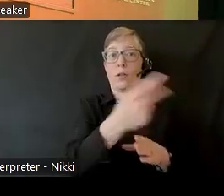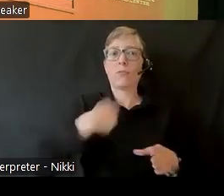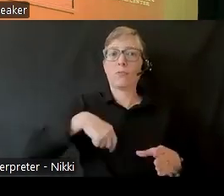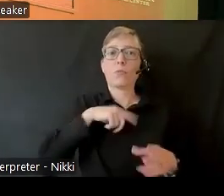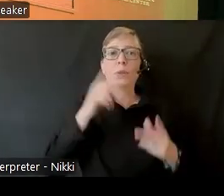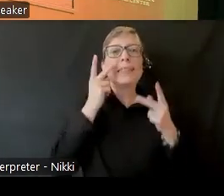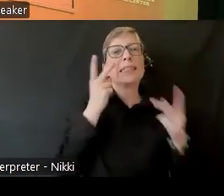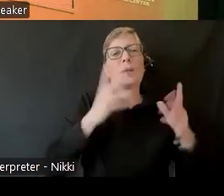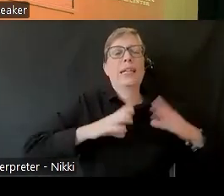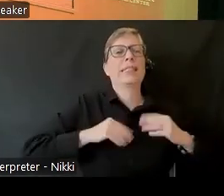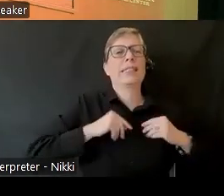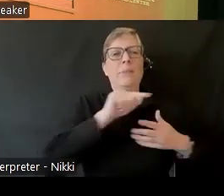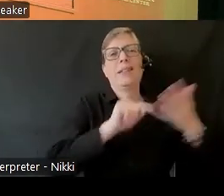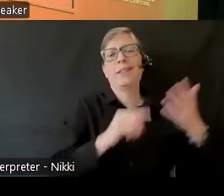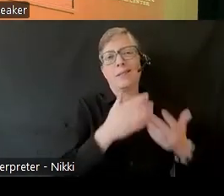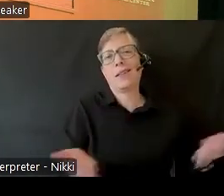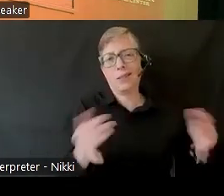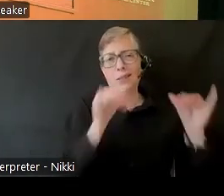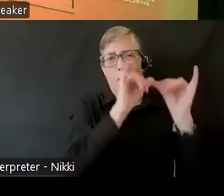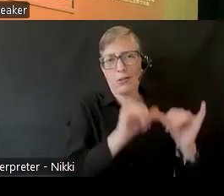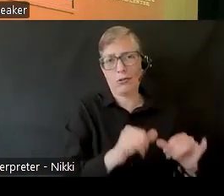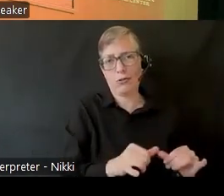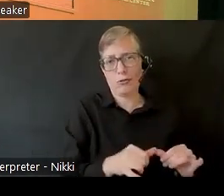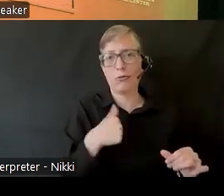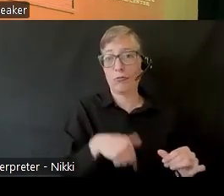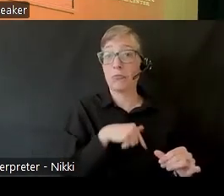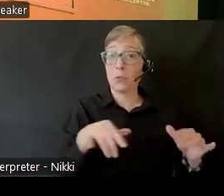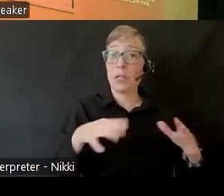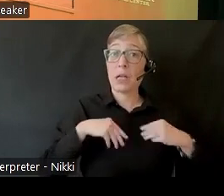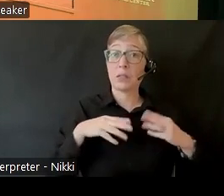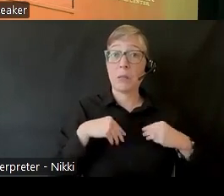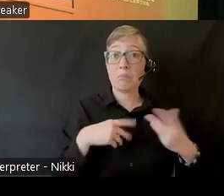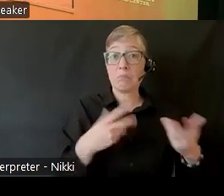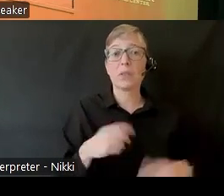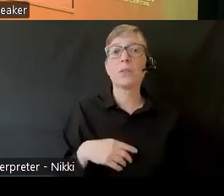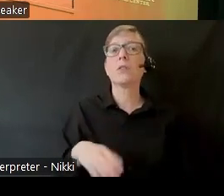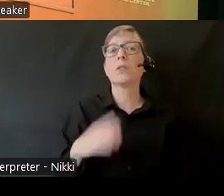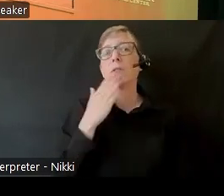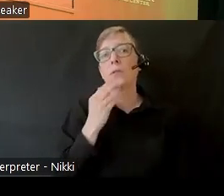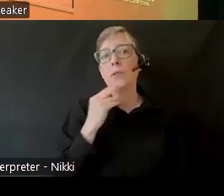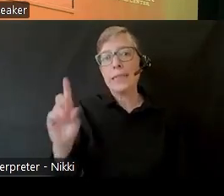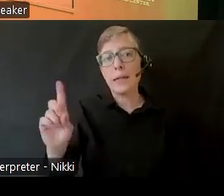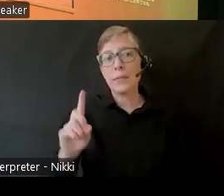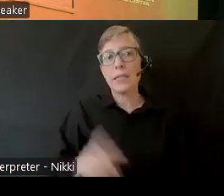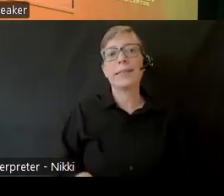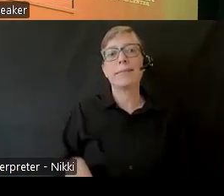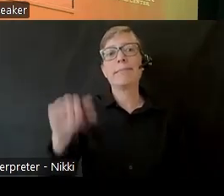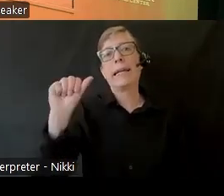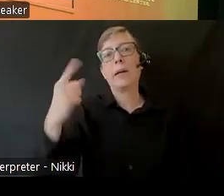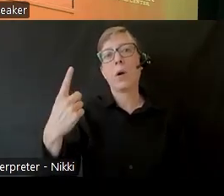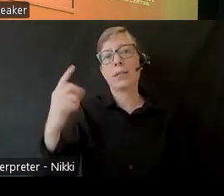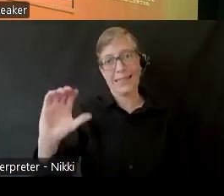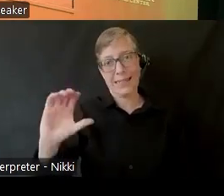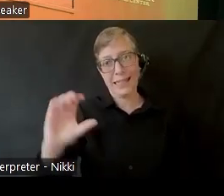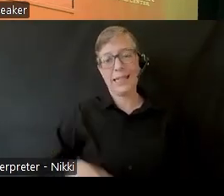Now, this is not unique to us, right? So in diabetes, right? So A1C, right? Blood glucose. So these are the